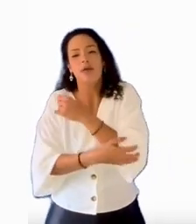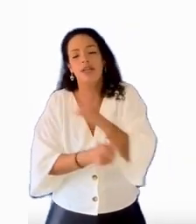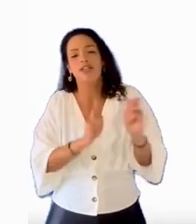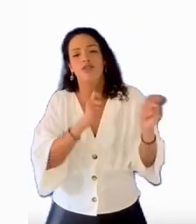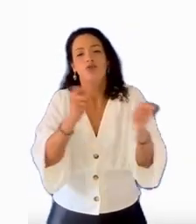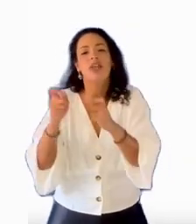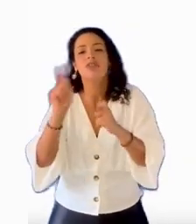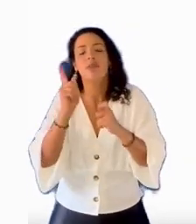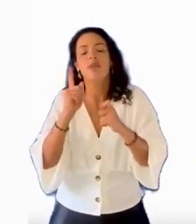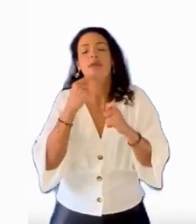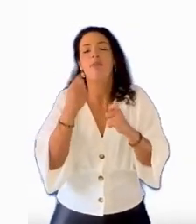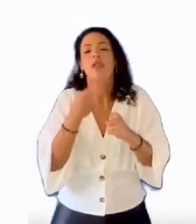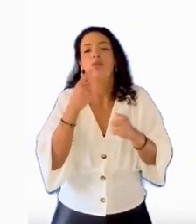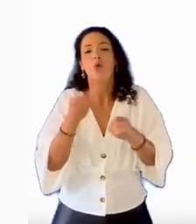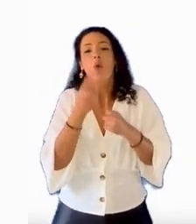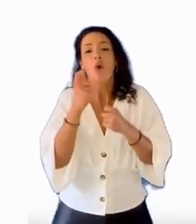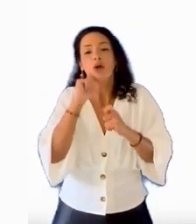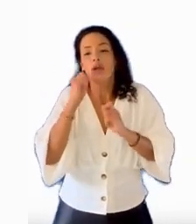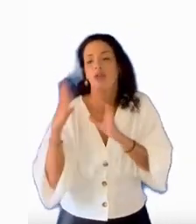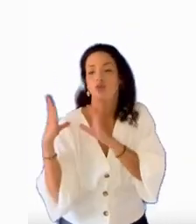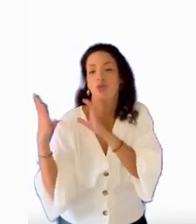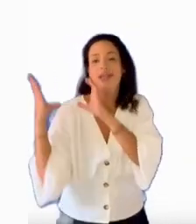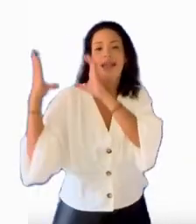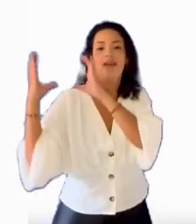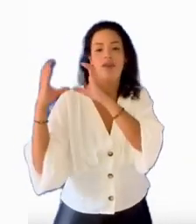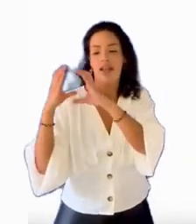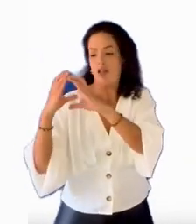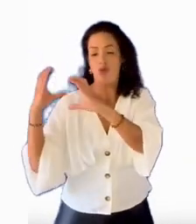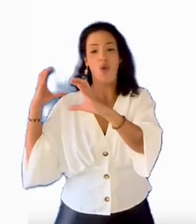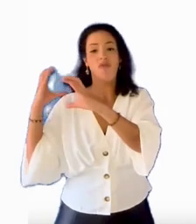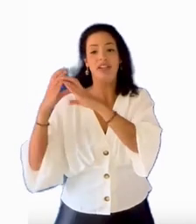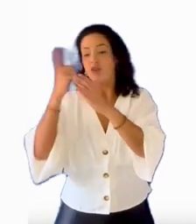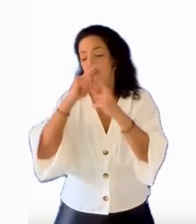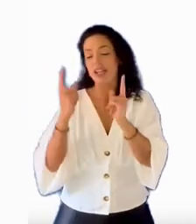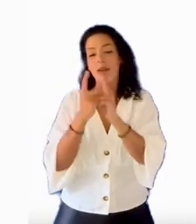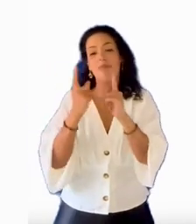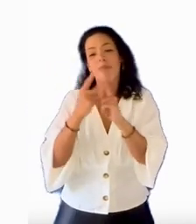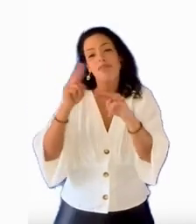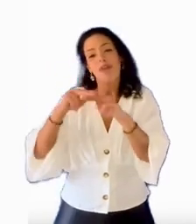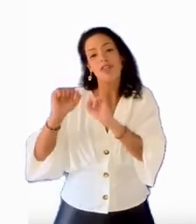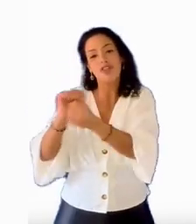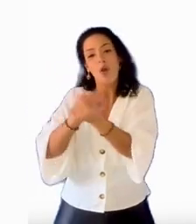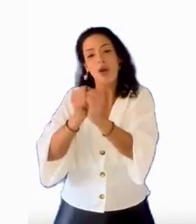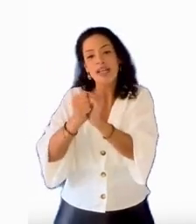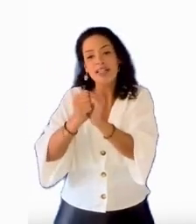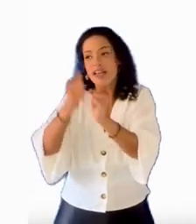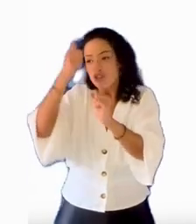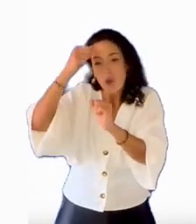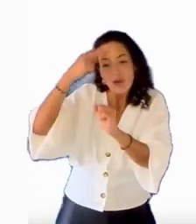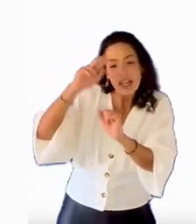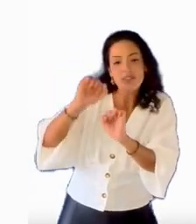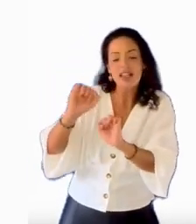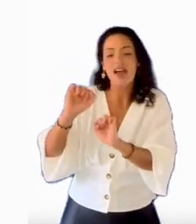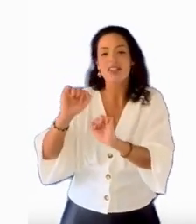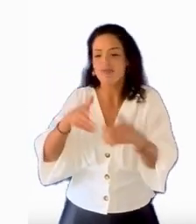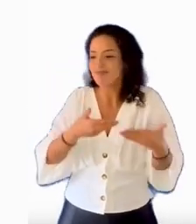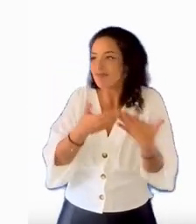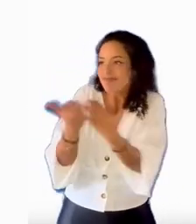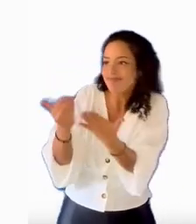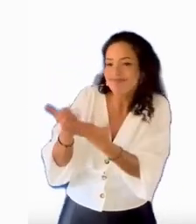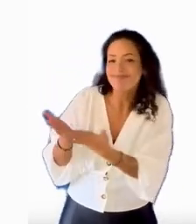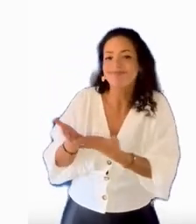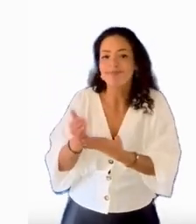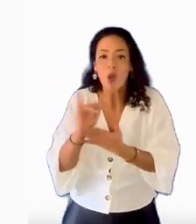coffin bearers at the rehearsal the day before, so that she could meet her father's colleagues and come to know their names, in the hope that during the service